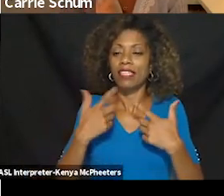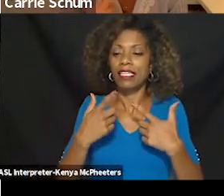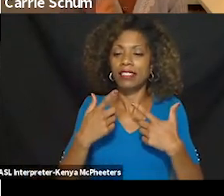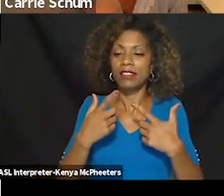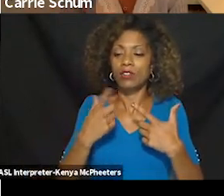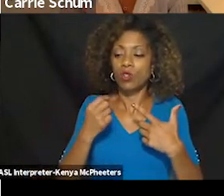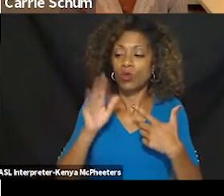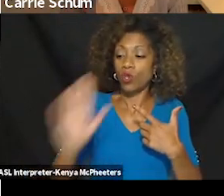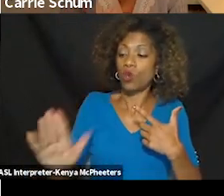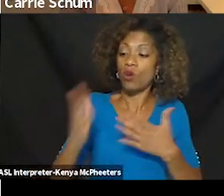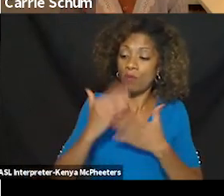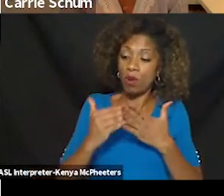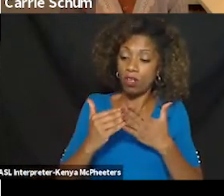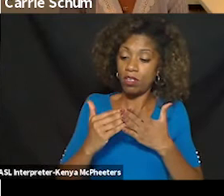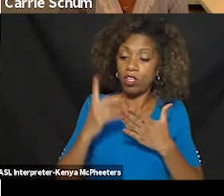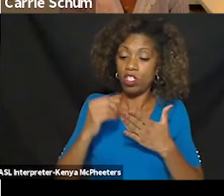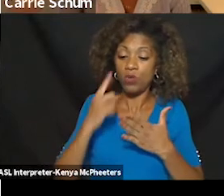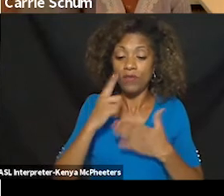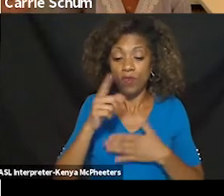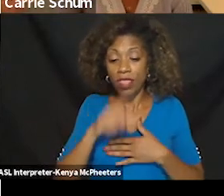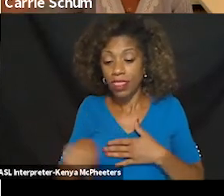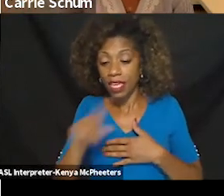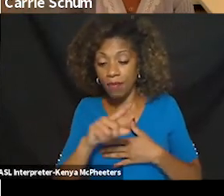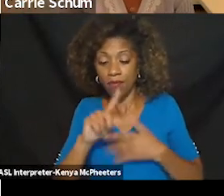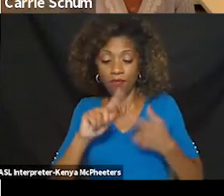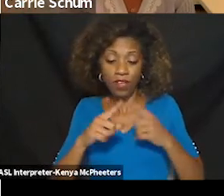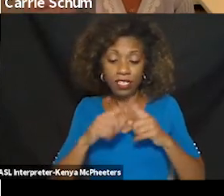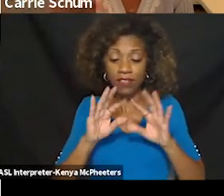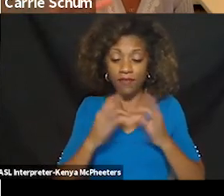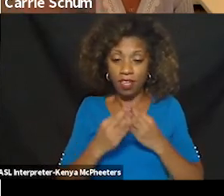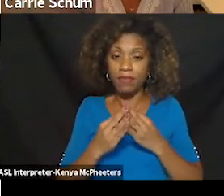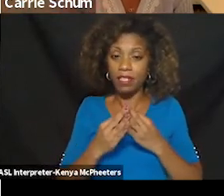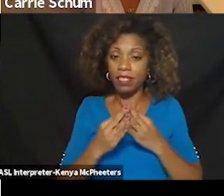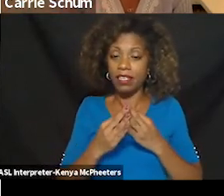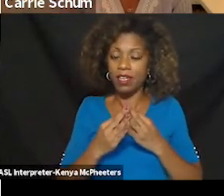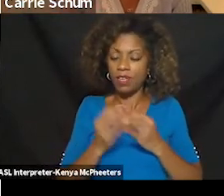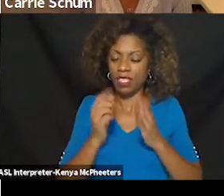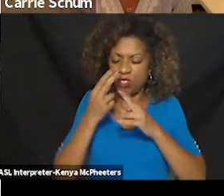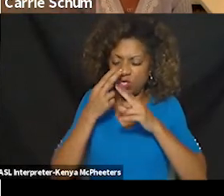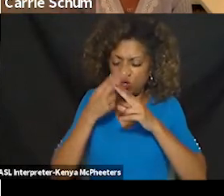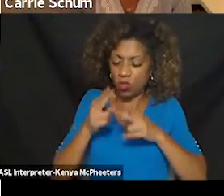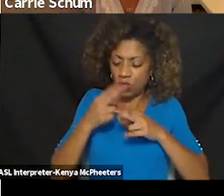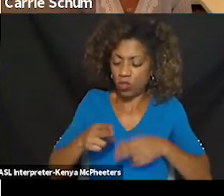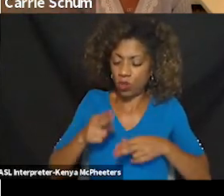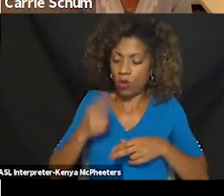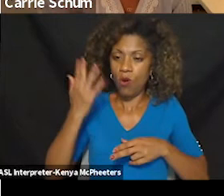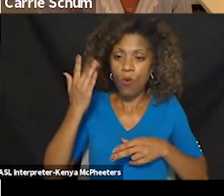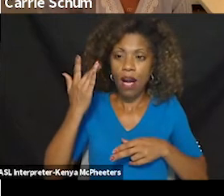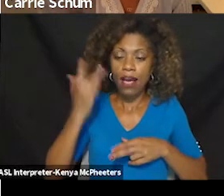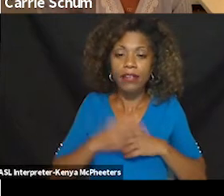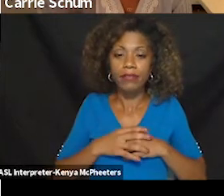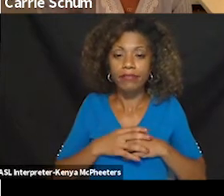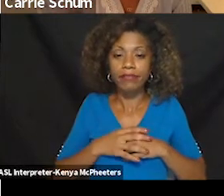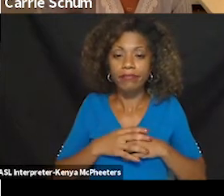part, do it for them before it's too late, with detail on why. So all of this is wrapped up in the message, contact tracing